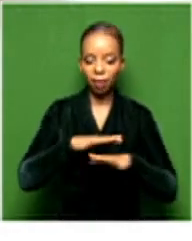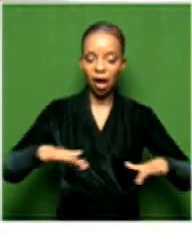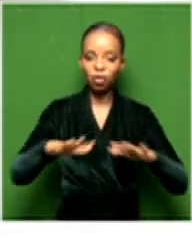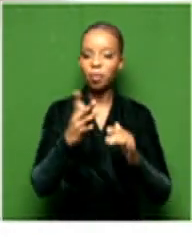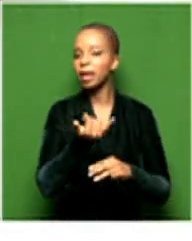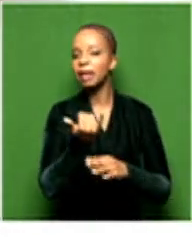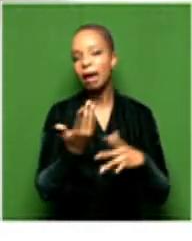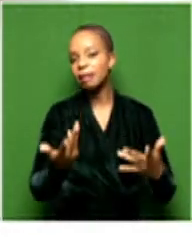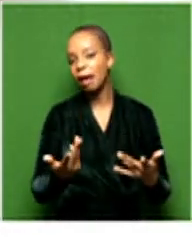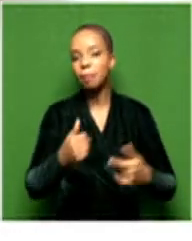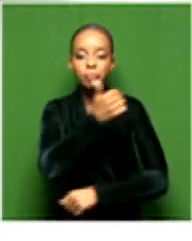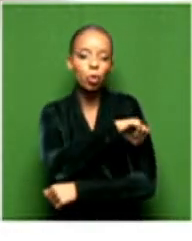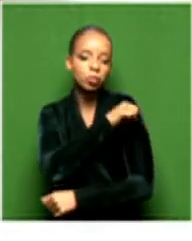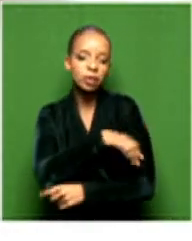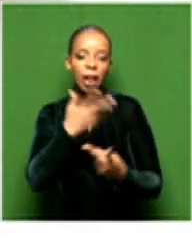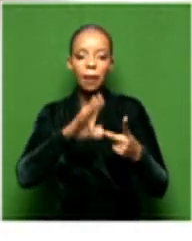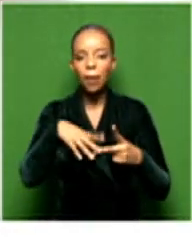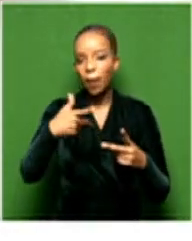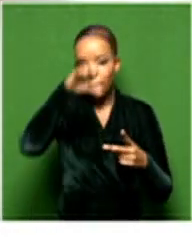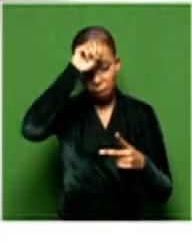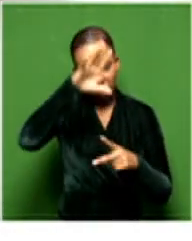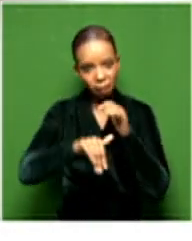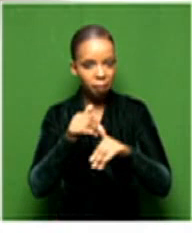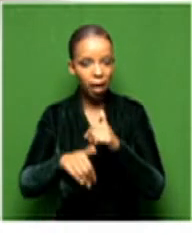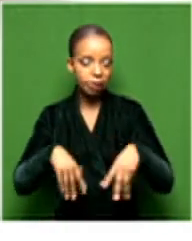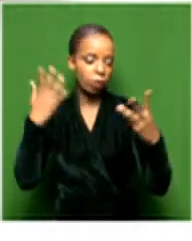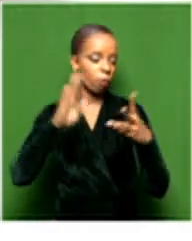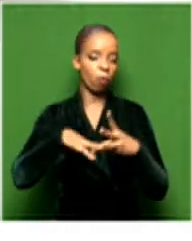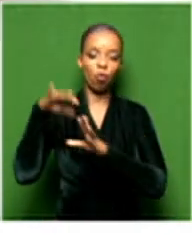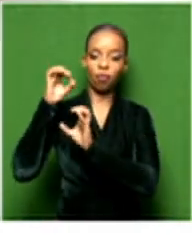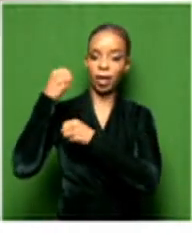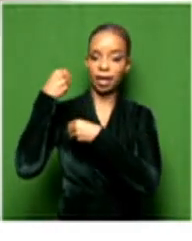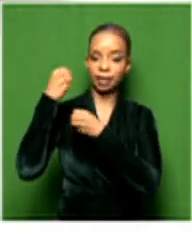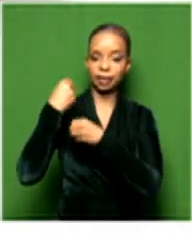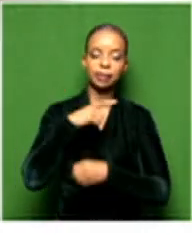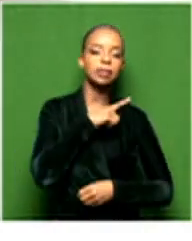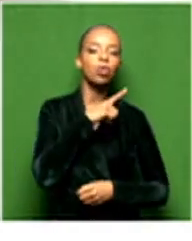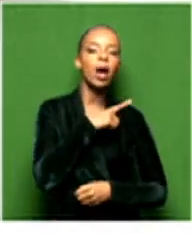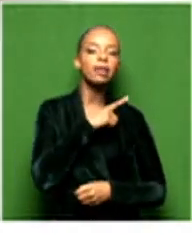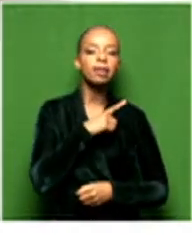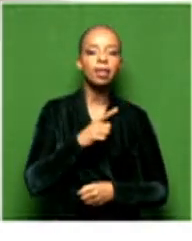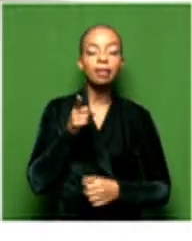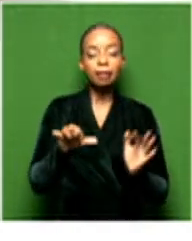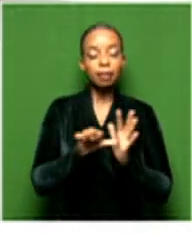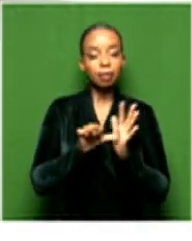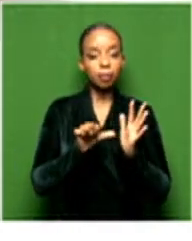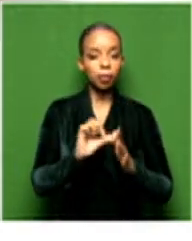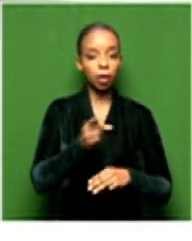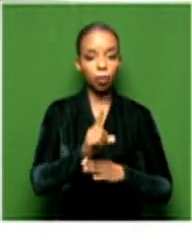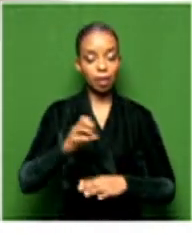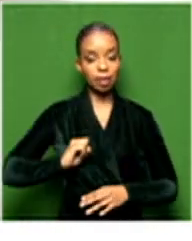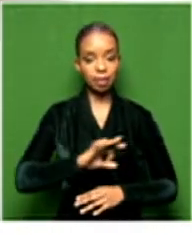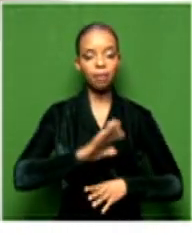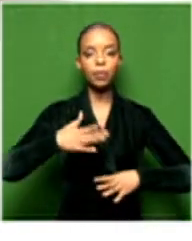sector and hospital sector, and especially in factories where stuff like ventilation would be a crucial element to look out